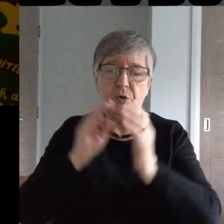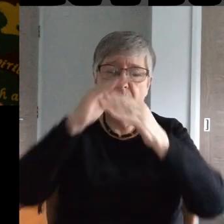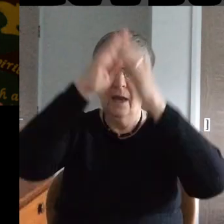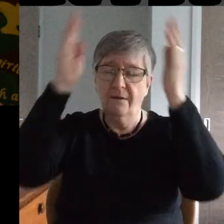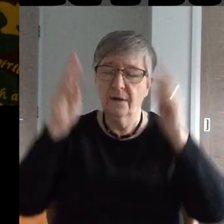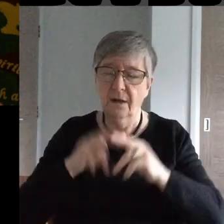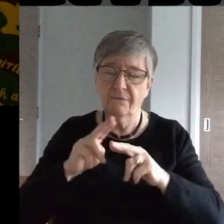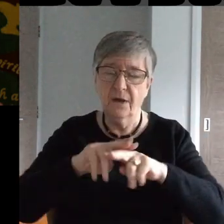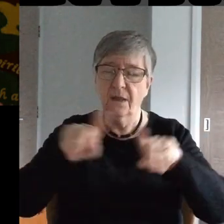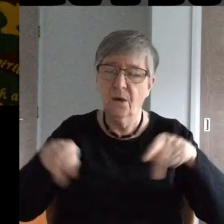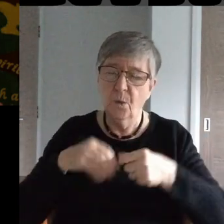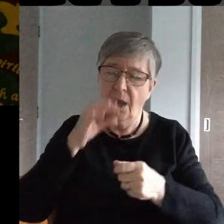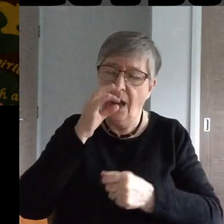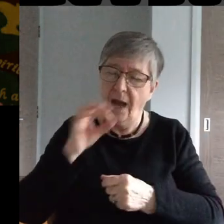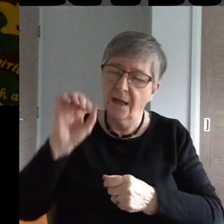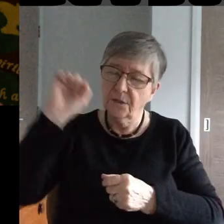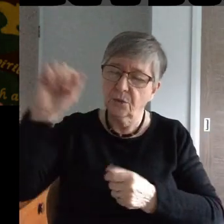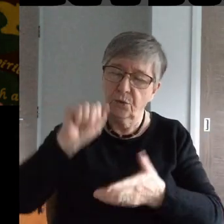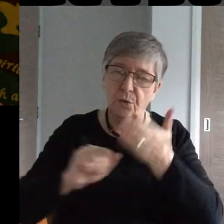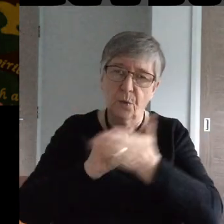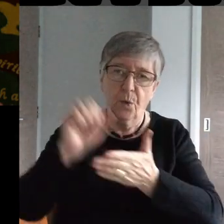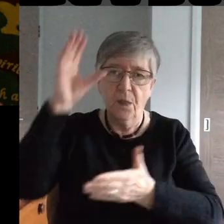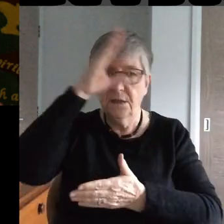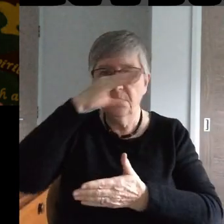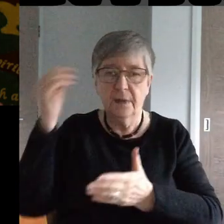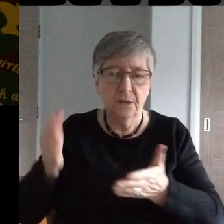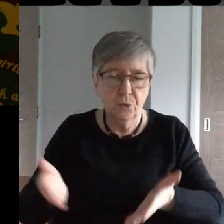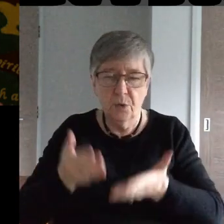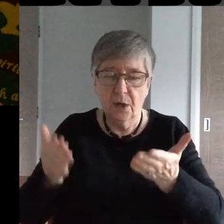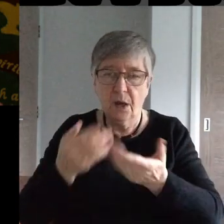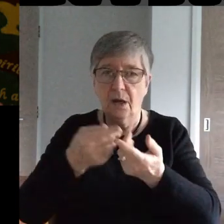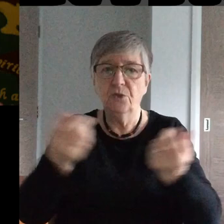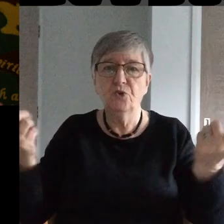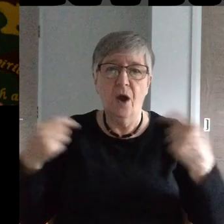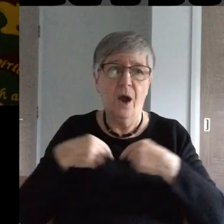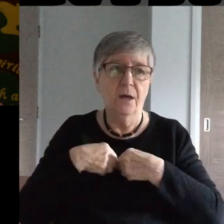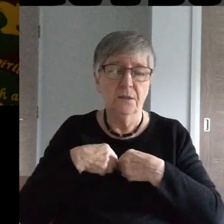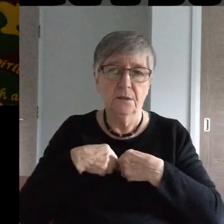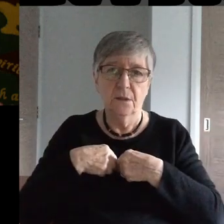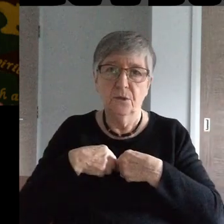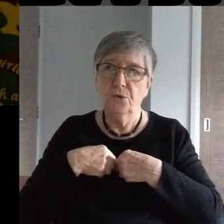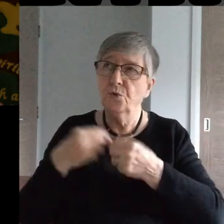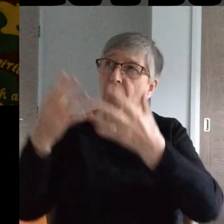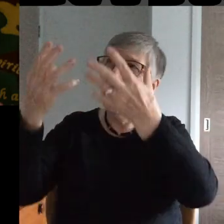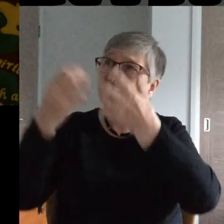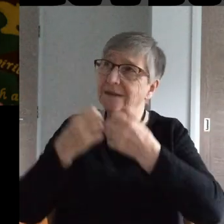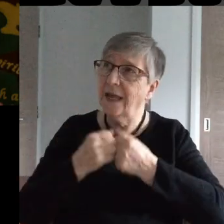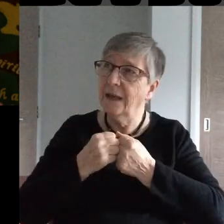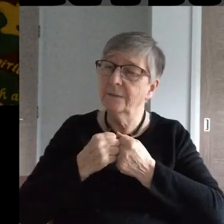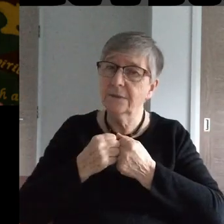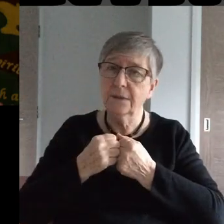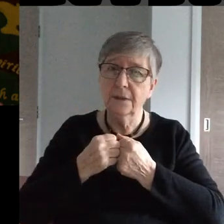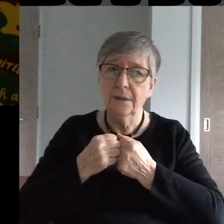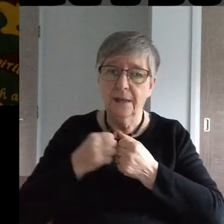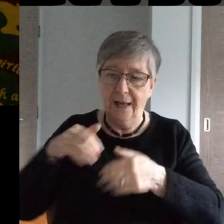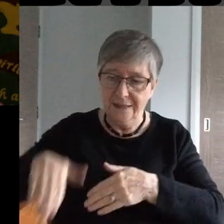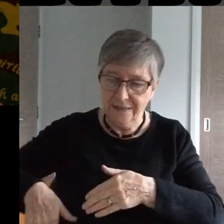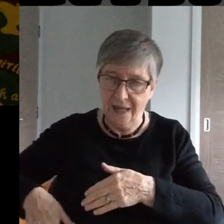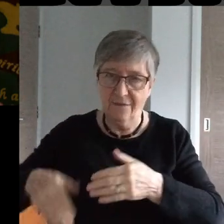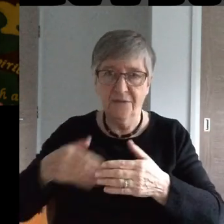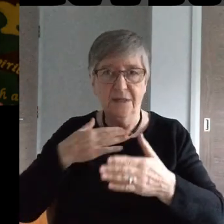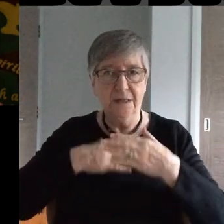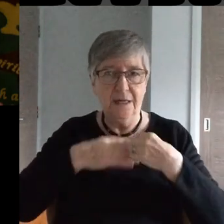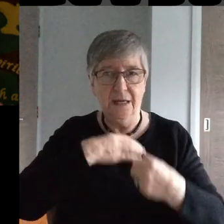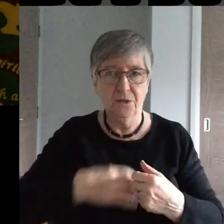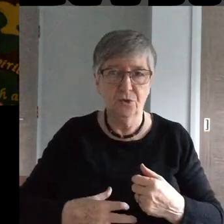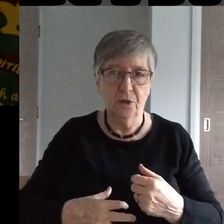Heavenly Father, we call on your Spirit to encourage us to take on a servant nature, to be more like you, to be